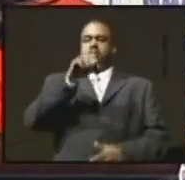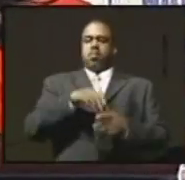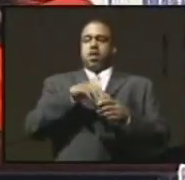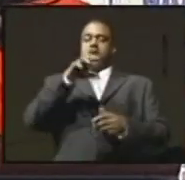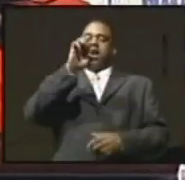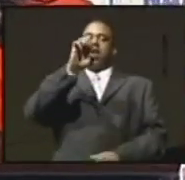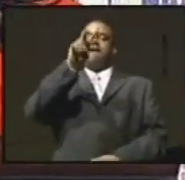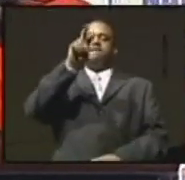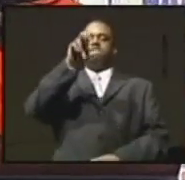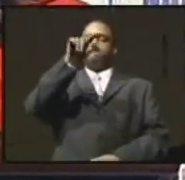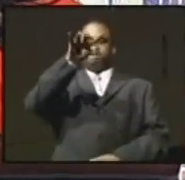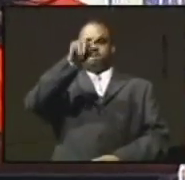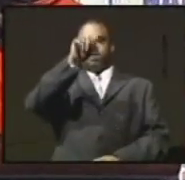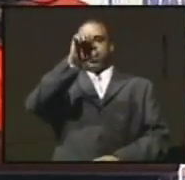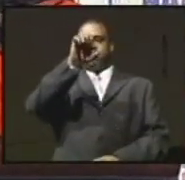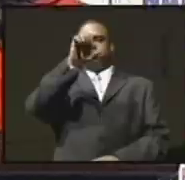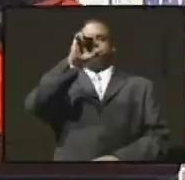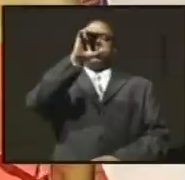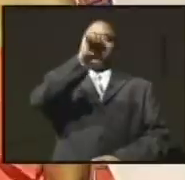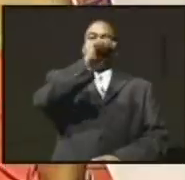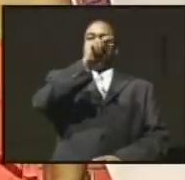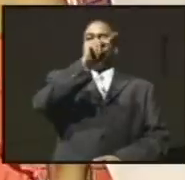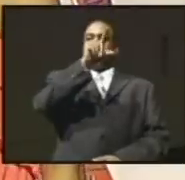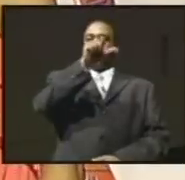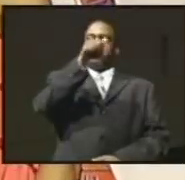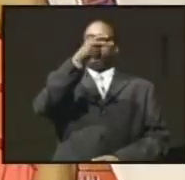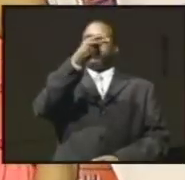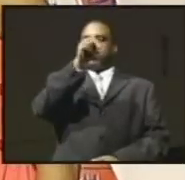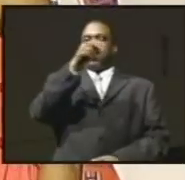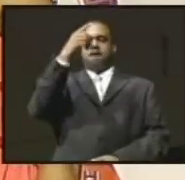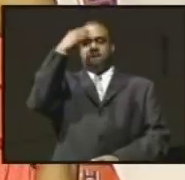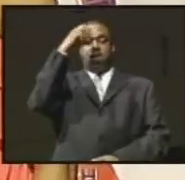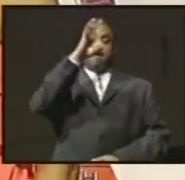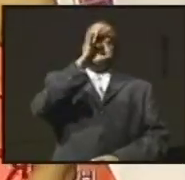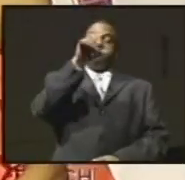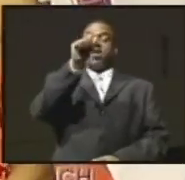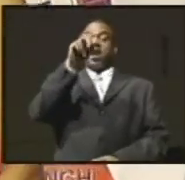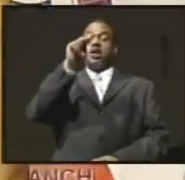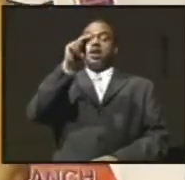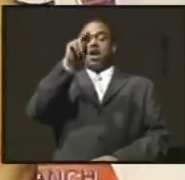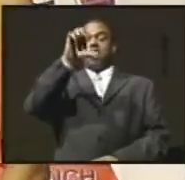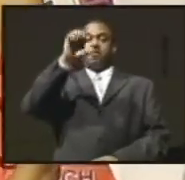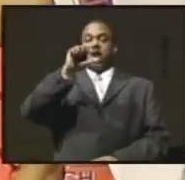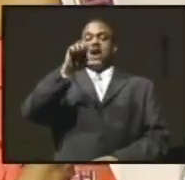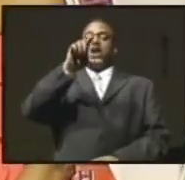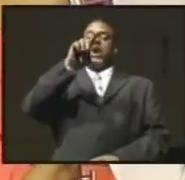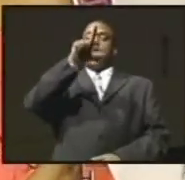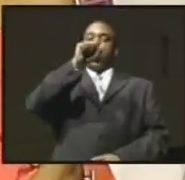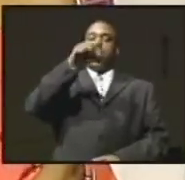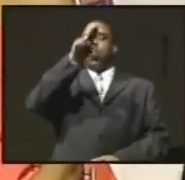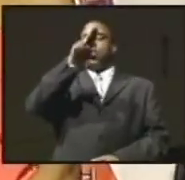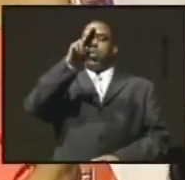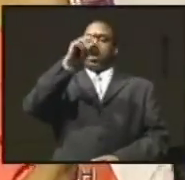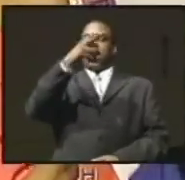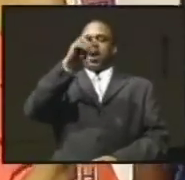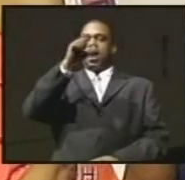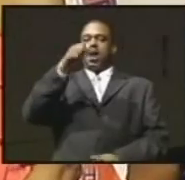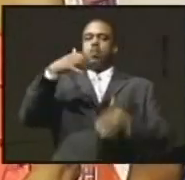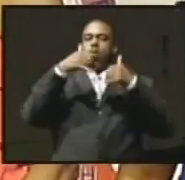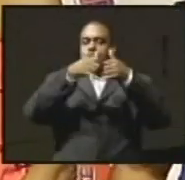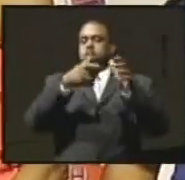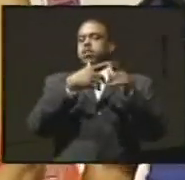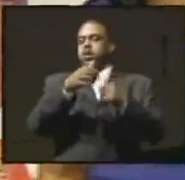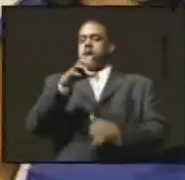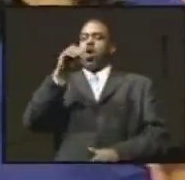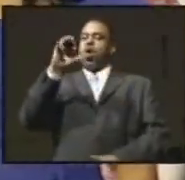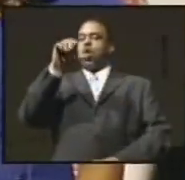Yvette Anderson, Field Director of Fannie Lou Hamer, PAC. Ms. Dee Dee McKinney Odom,